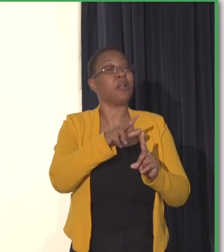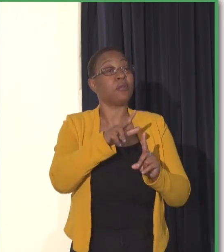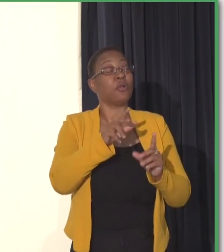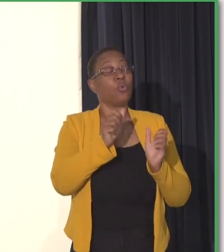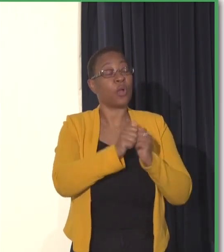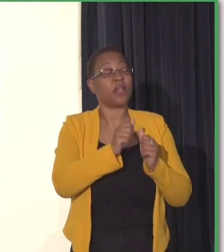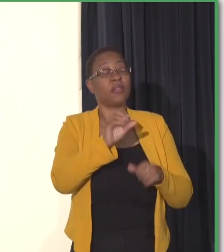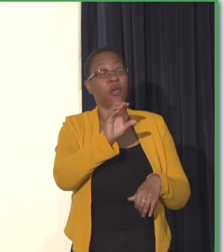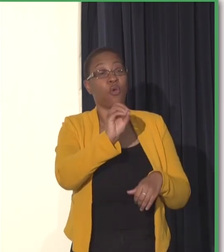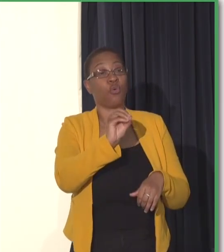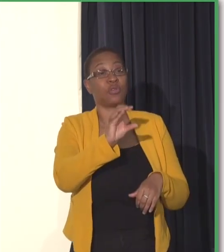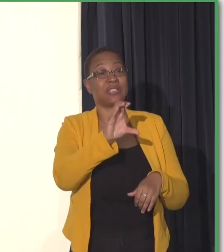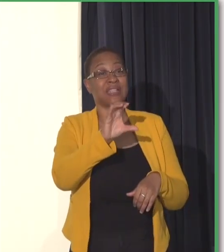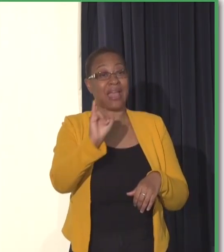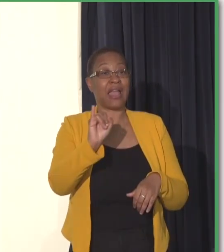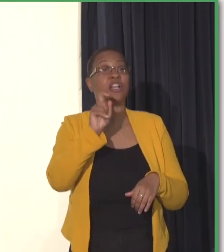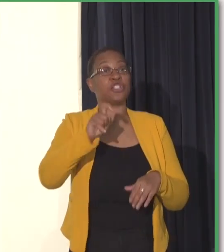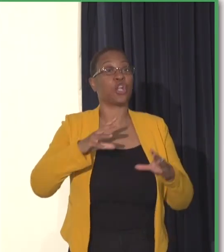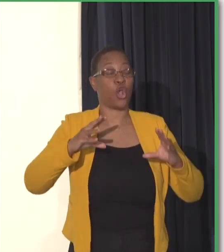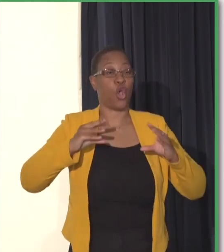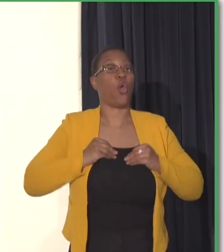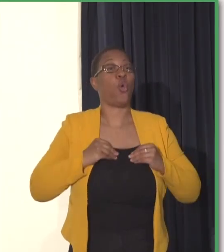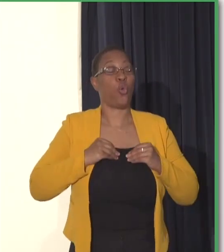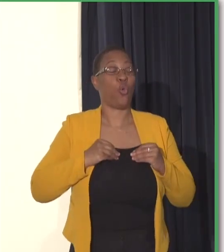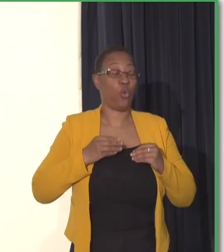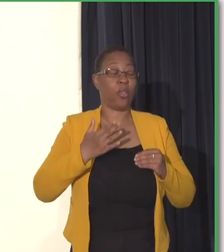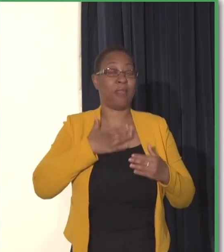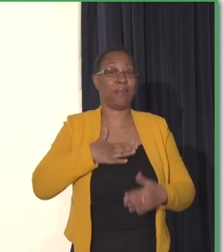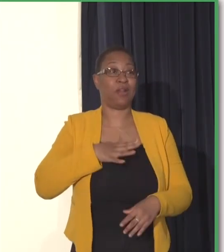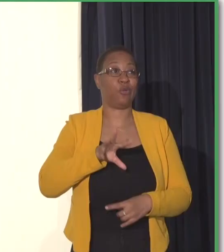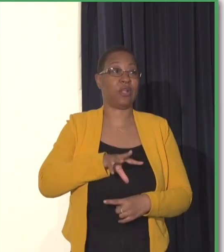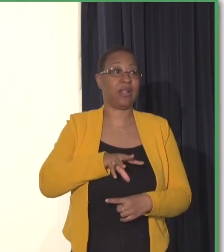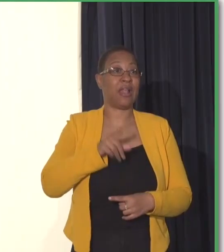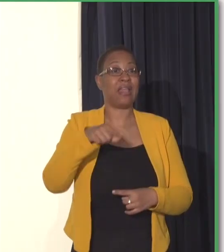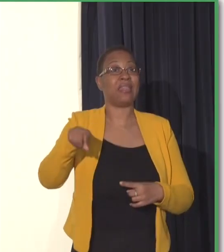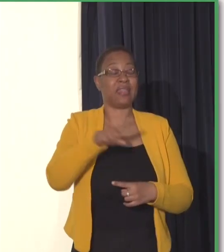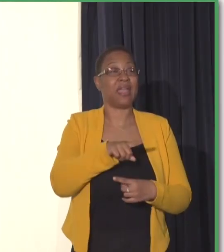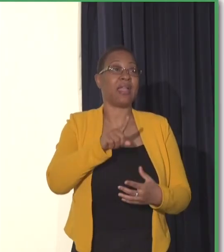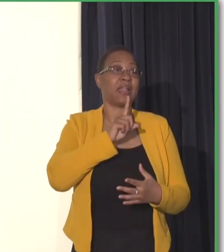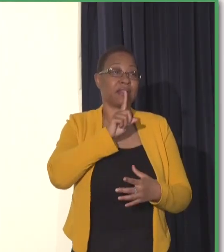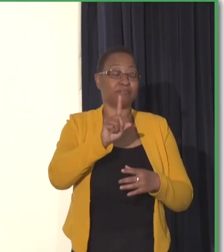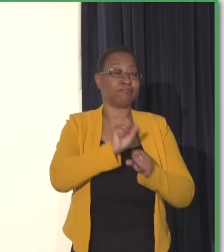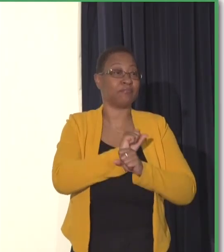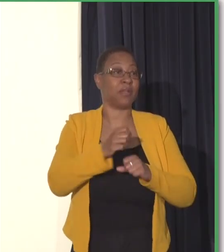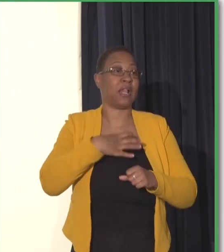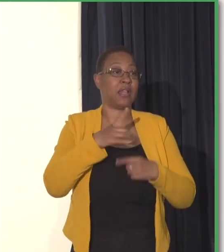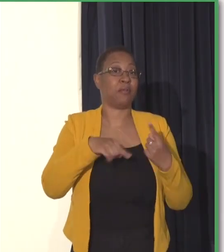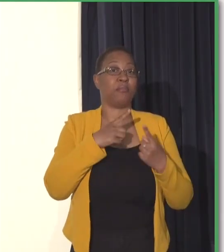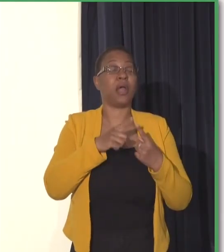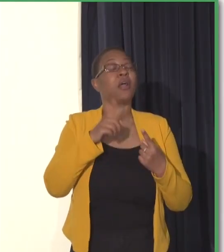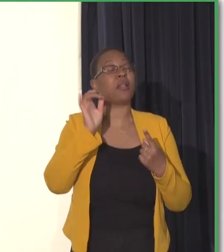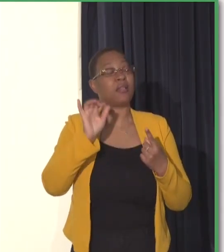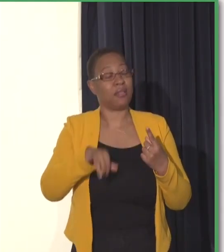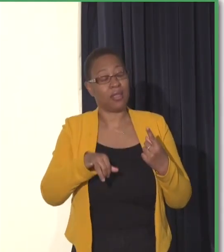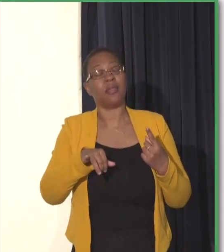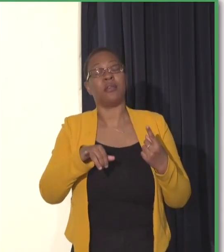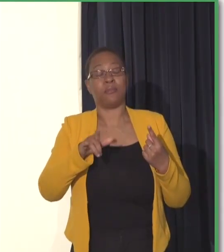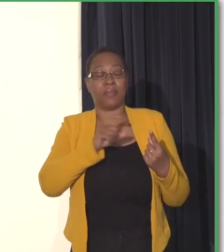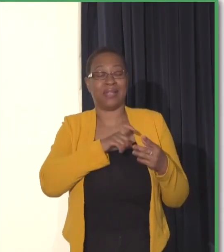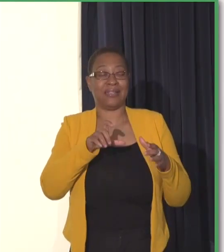be able to own the body-worn camera footage for which they are complaining about the police officer's